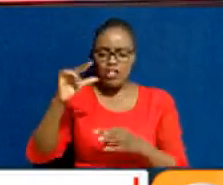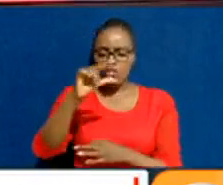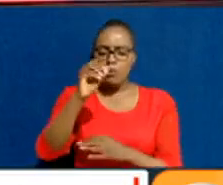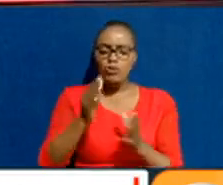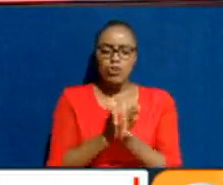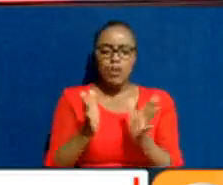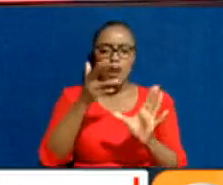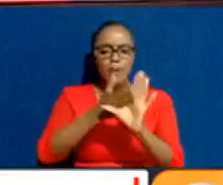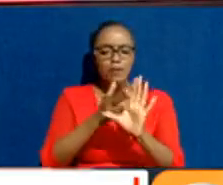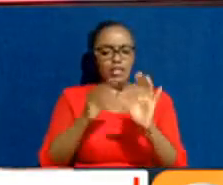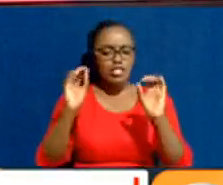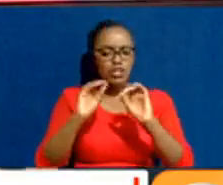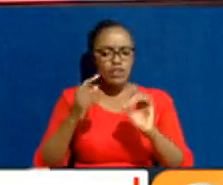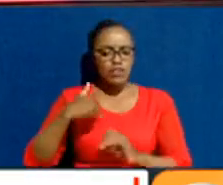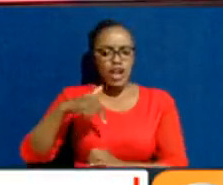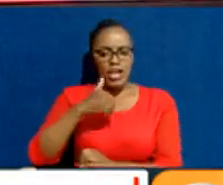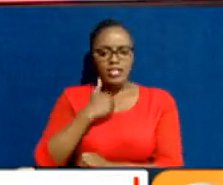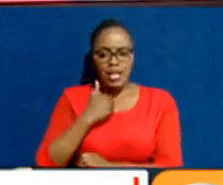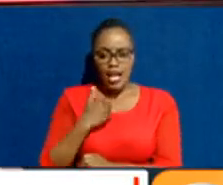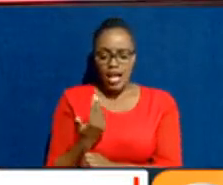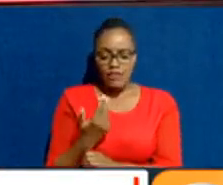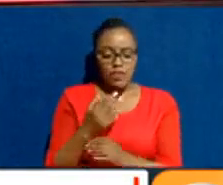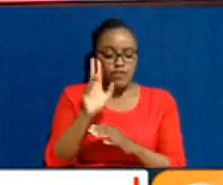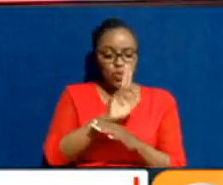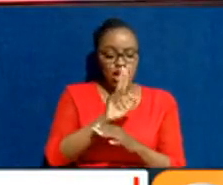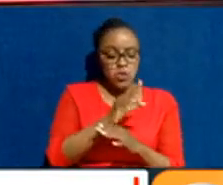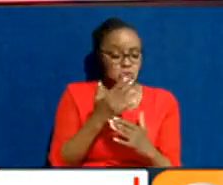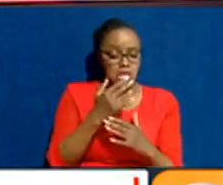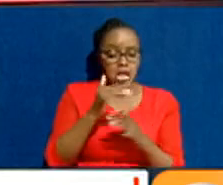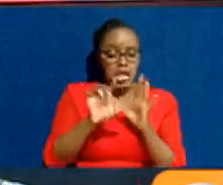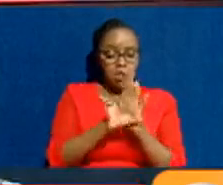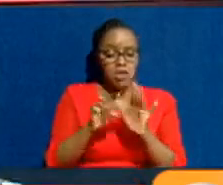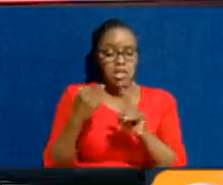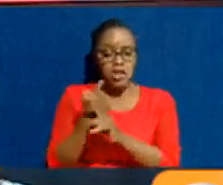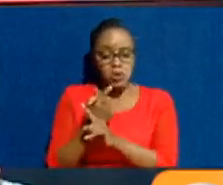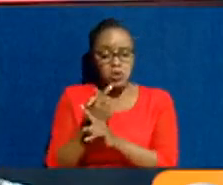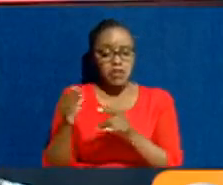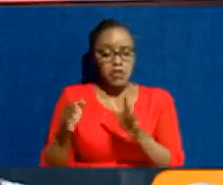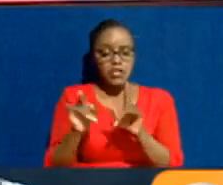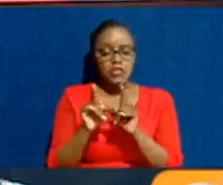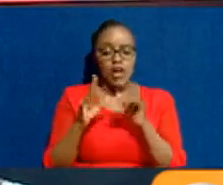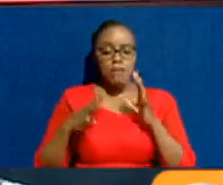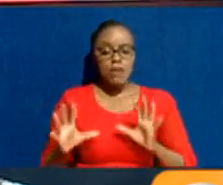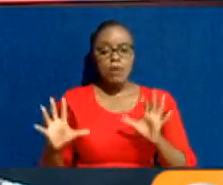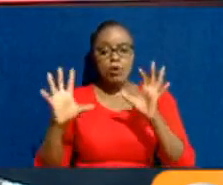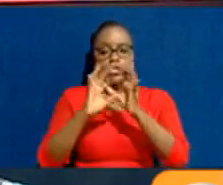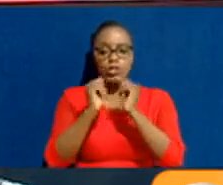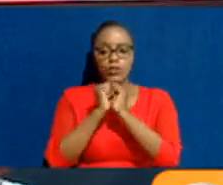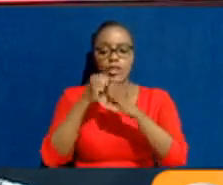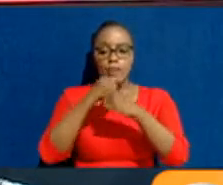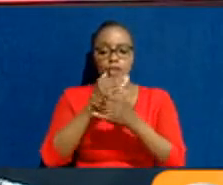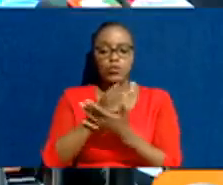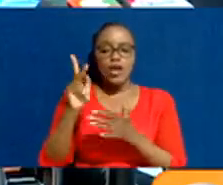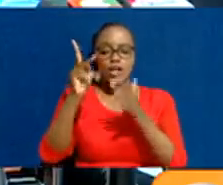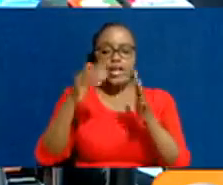public participation? Are we applying double standards? So we are saying that there is possibility for people to come together and make sure that Kenyans